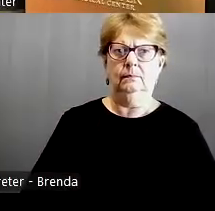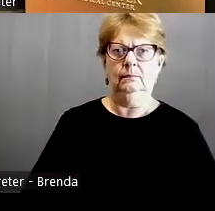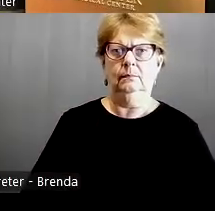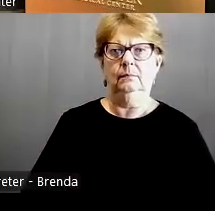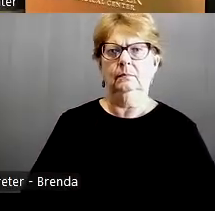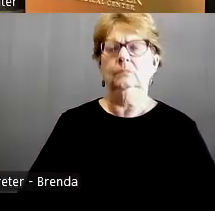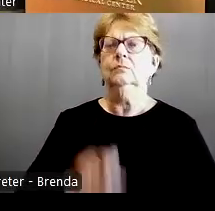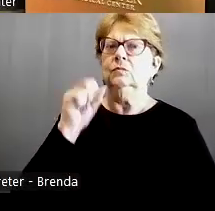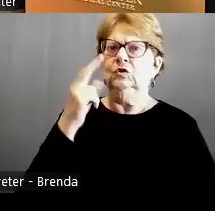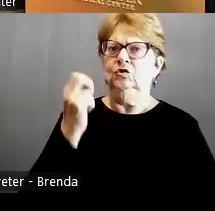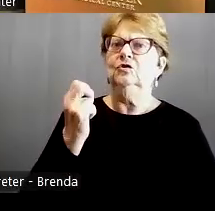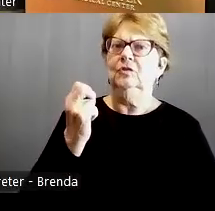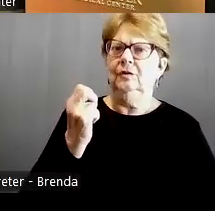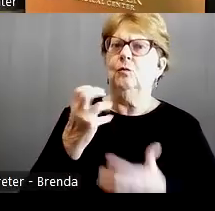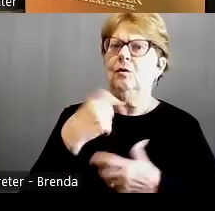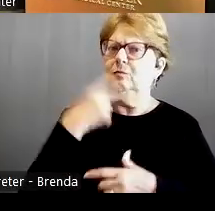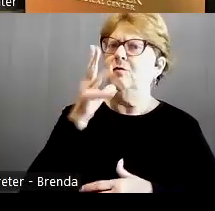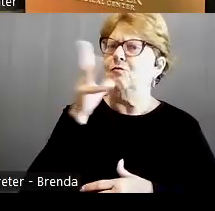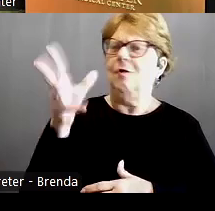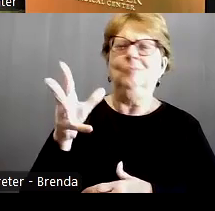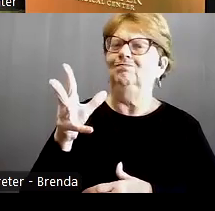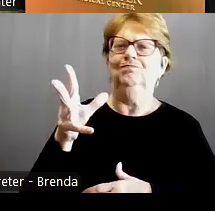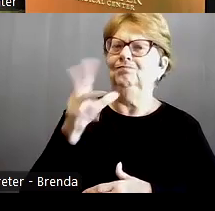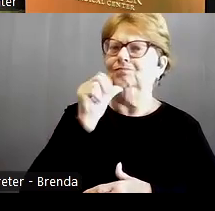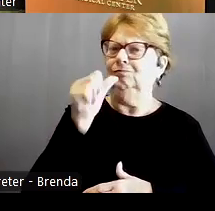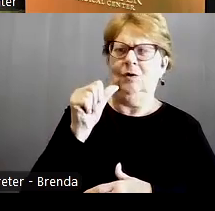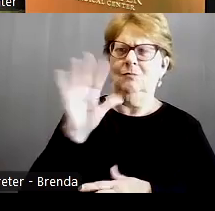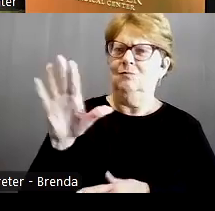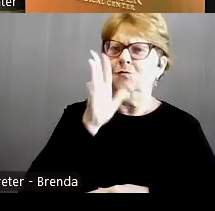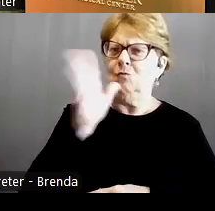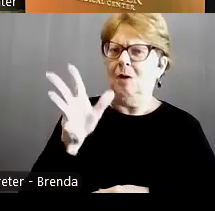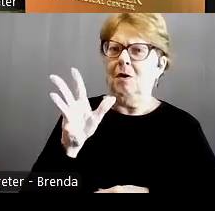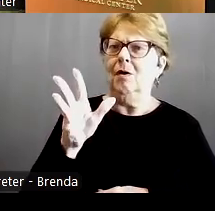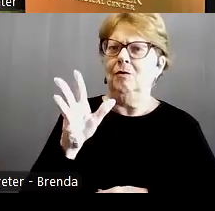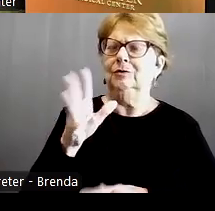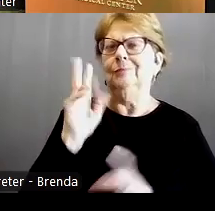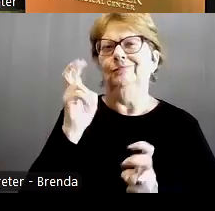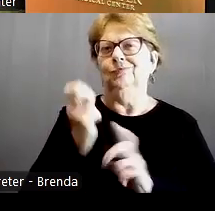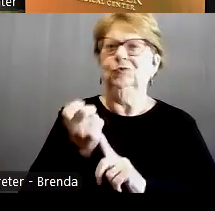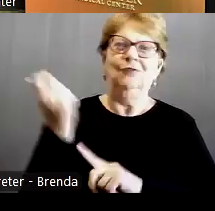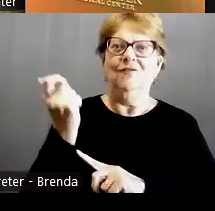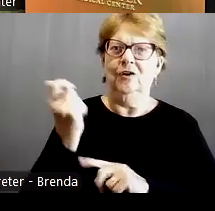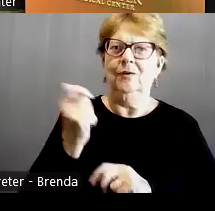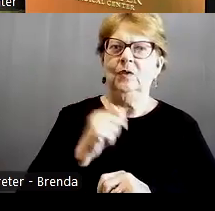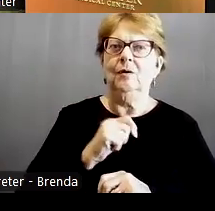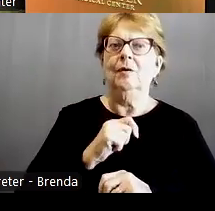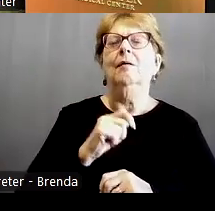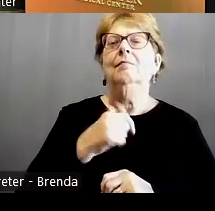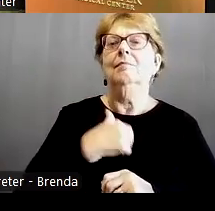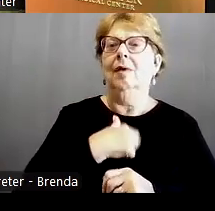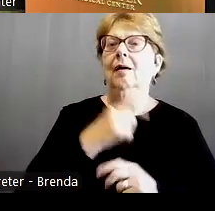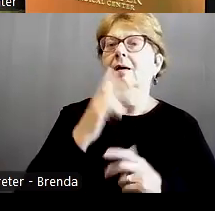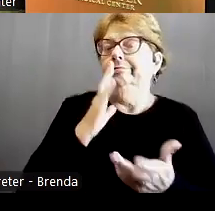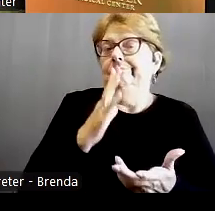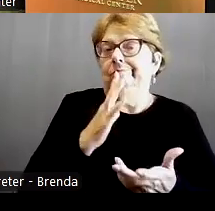She wanted to tell her grandmother that she's no longer her grandmother. I reflected that back. Hey, you want to get rid of her. And her unconscious, I would posit, experiences that as